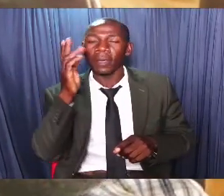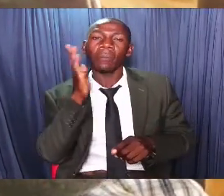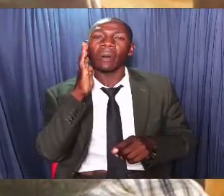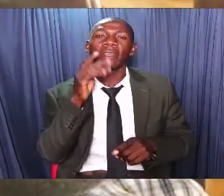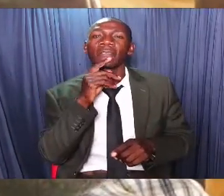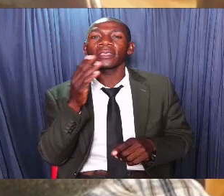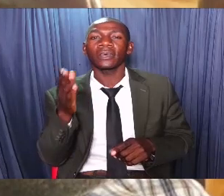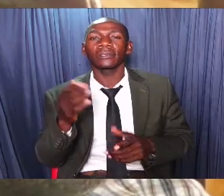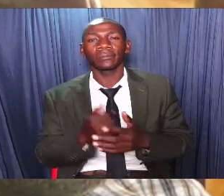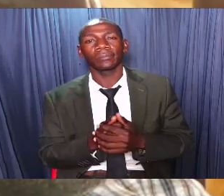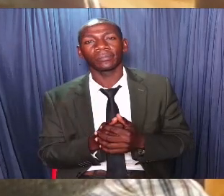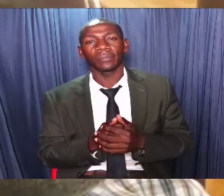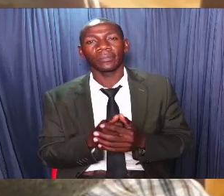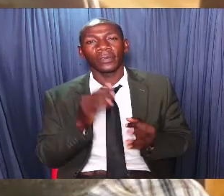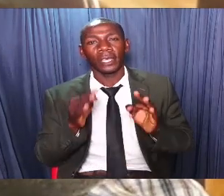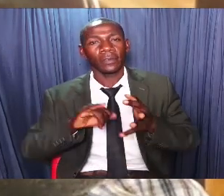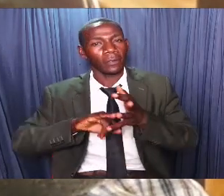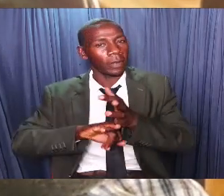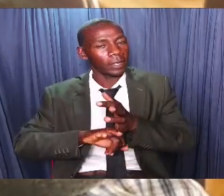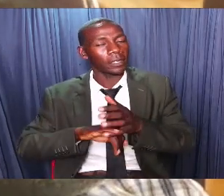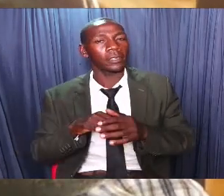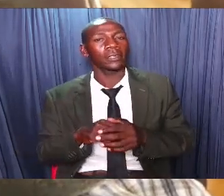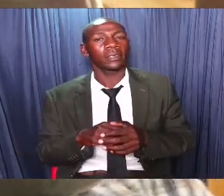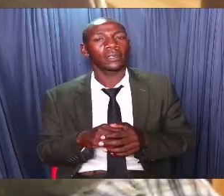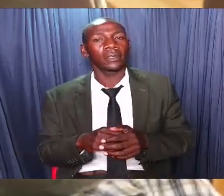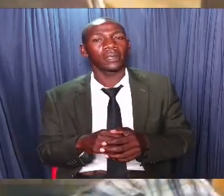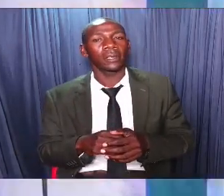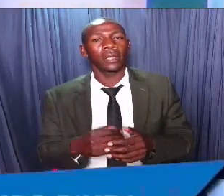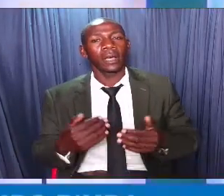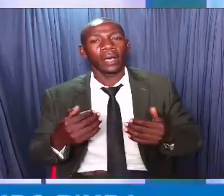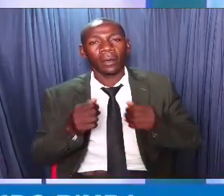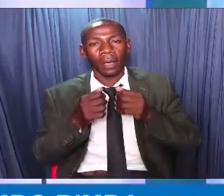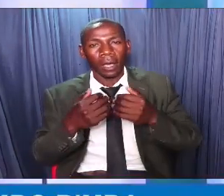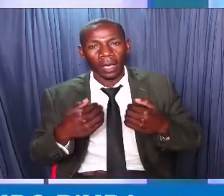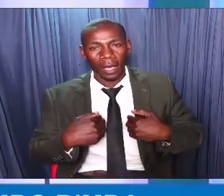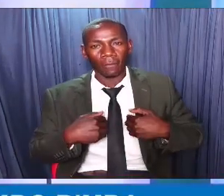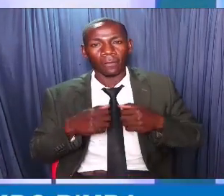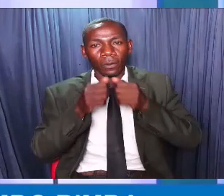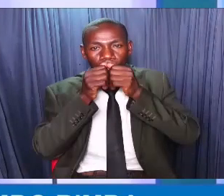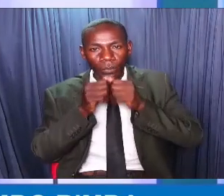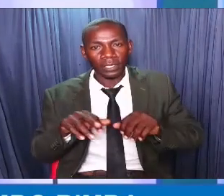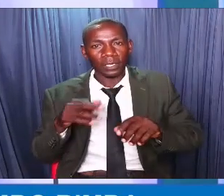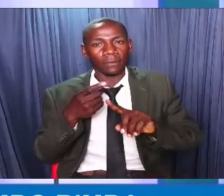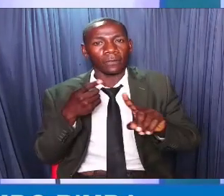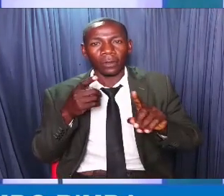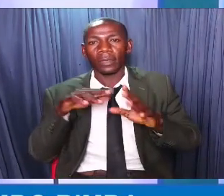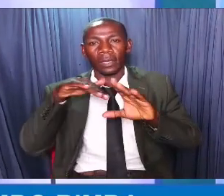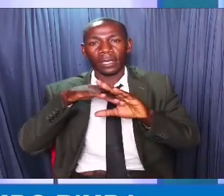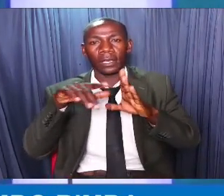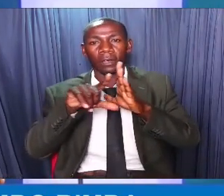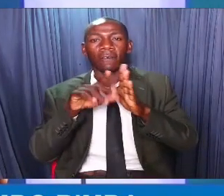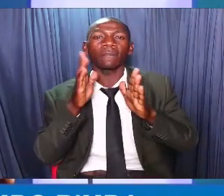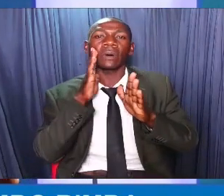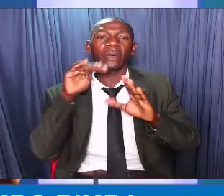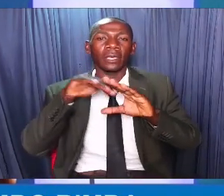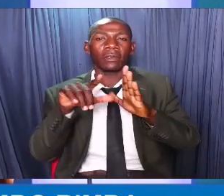mama. Your father and your mother. Na kama umeoa. And if you married. Uwe na radhi ya wazazi. Baba mkwe mama mkwe. Have the contentment of the father-in-law and the